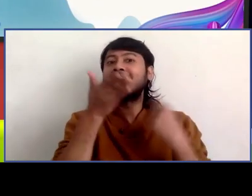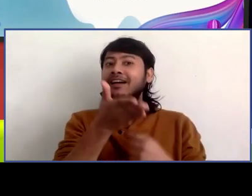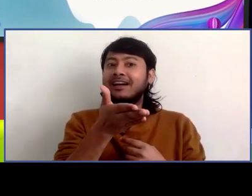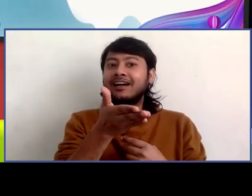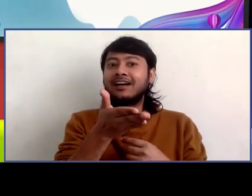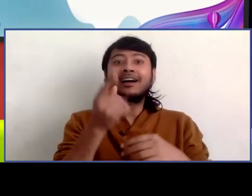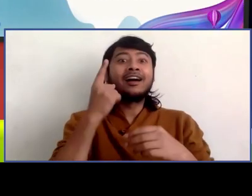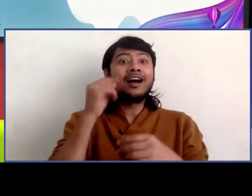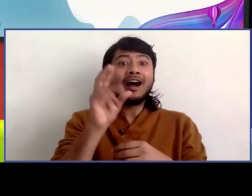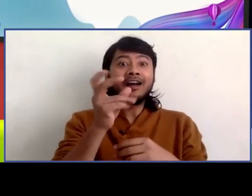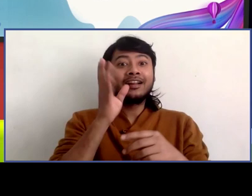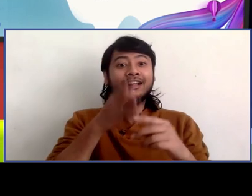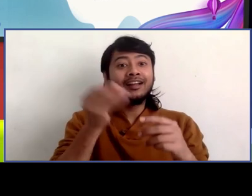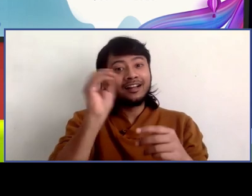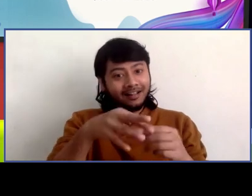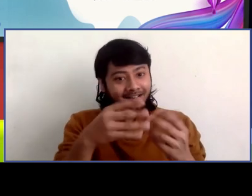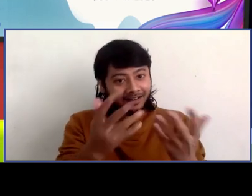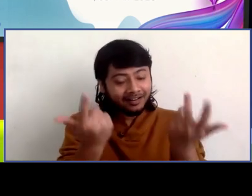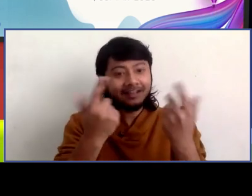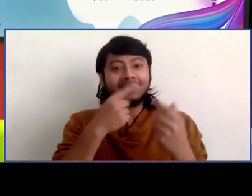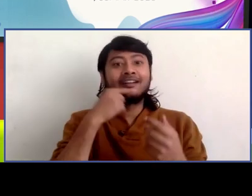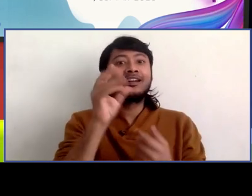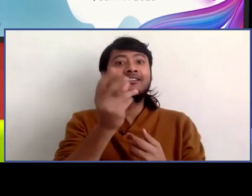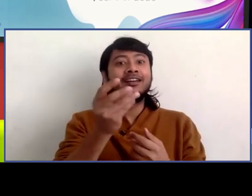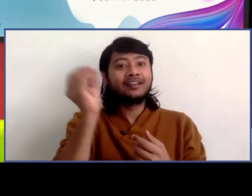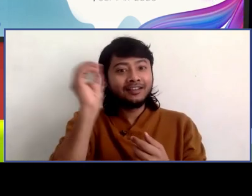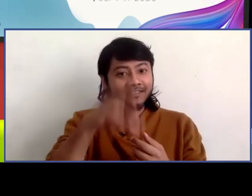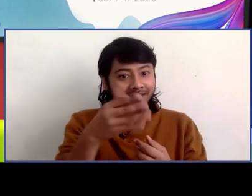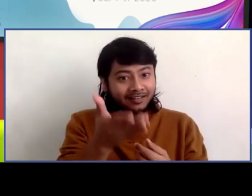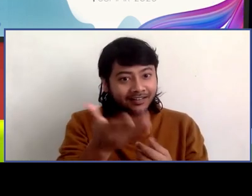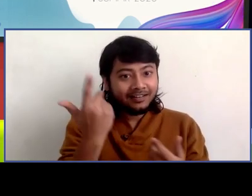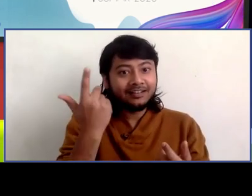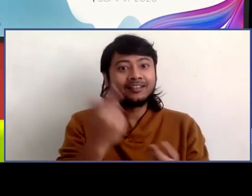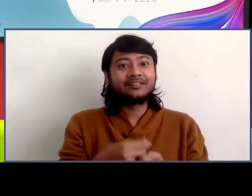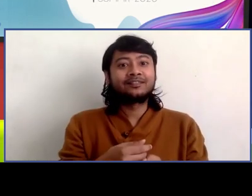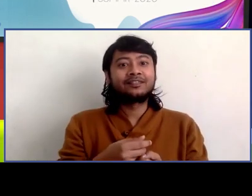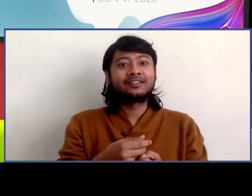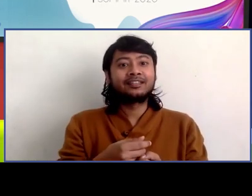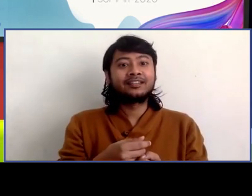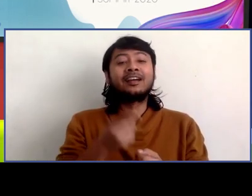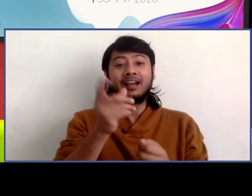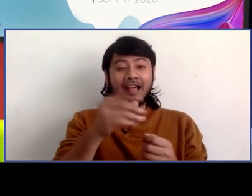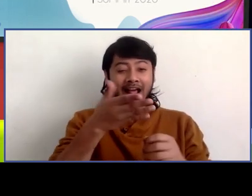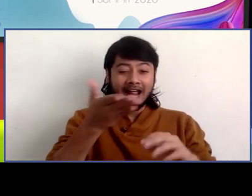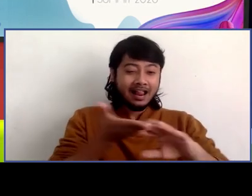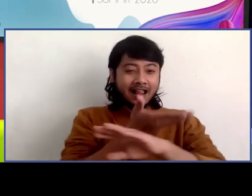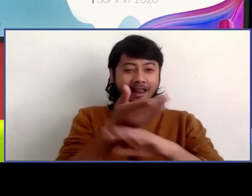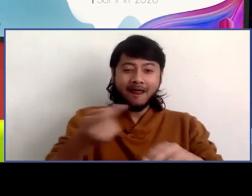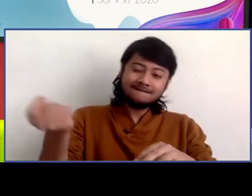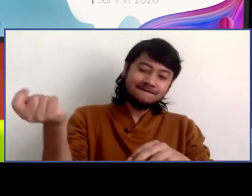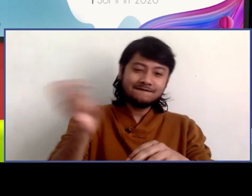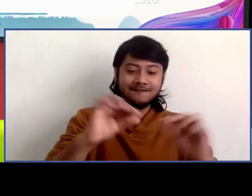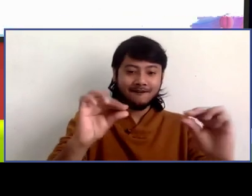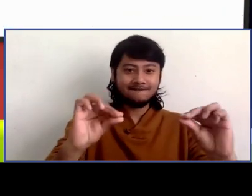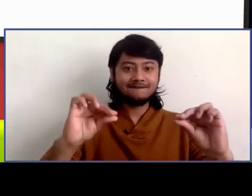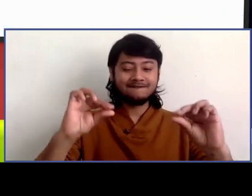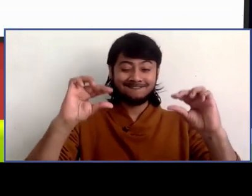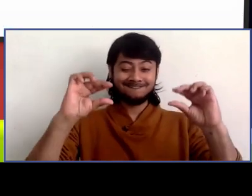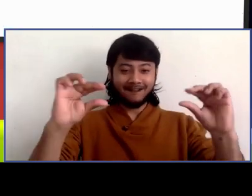utapam. Put tomato, tomato utapam. Wow. And you make it a little more thicker, it becomes set dosa.